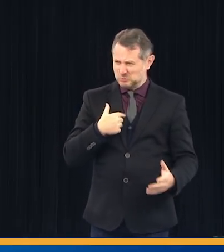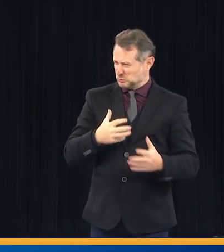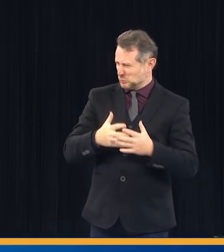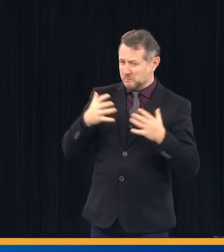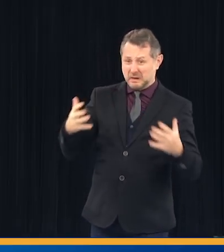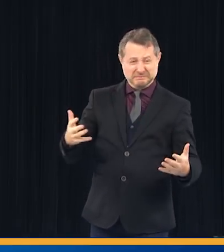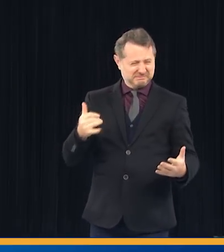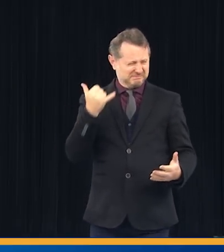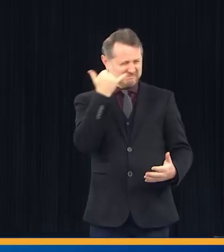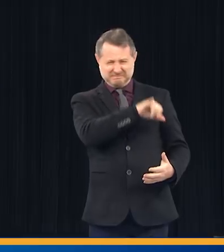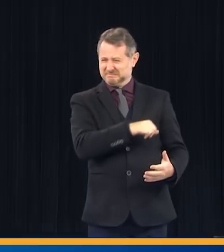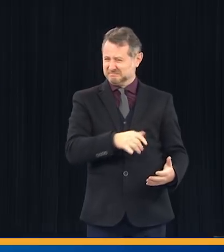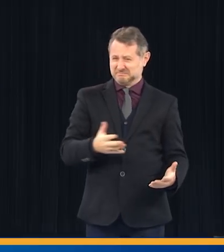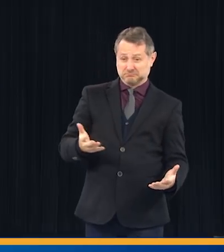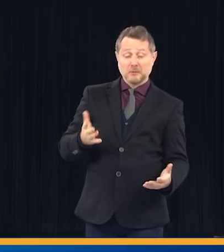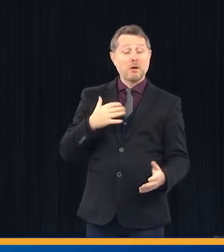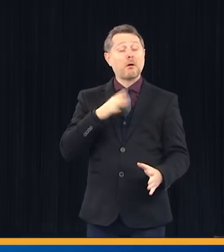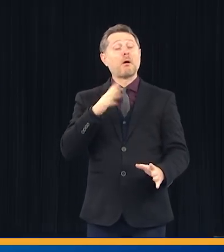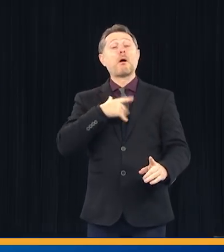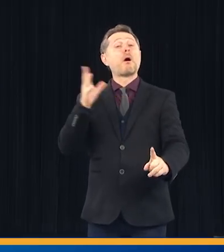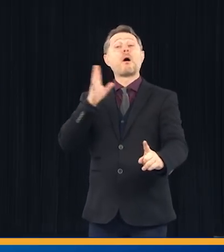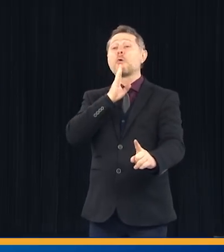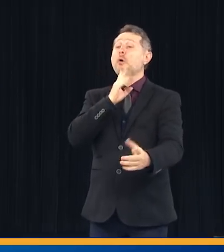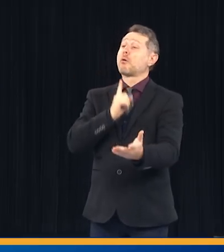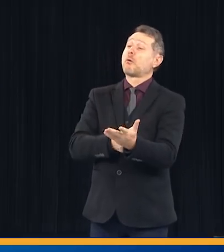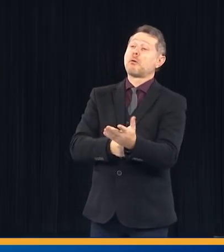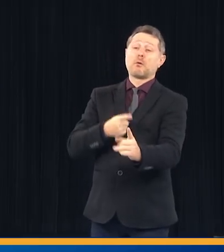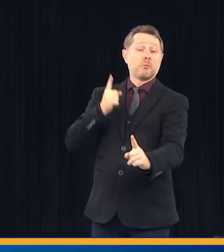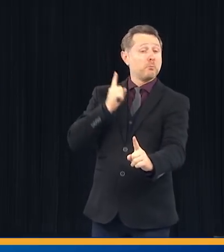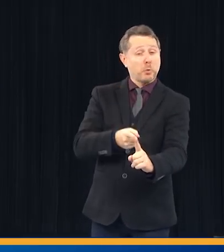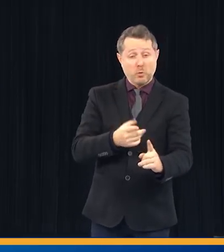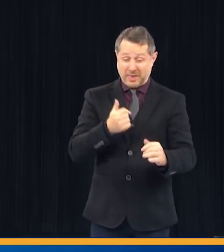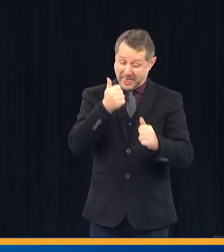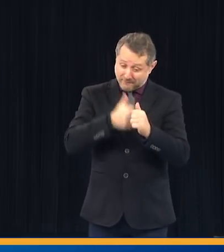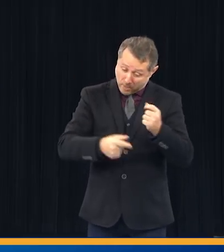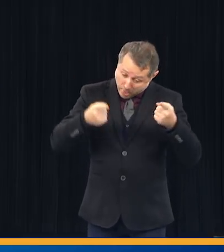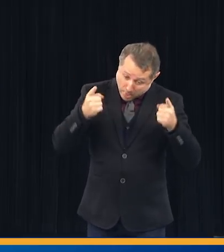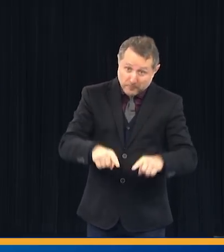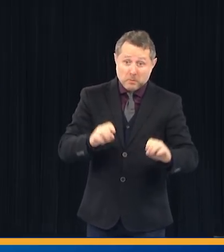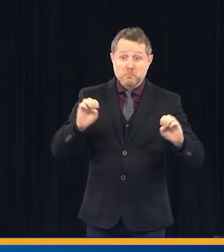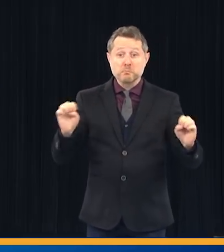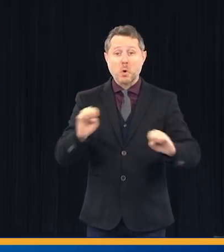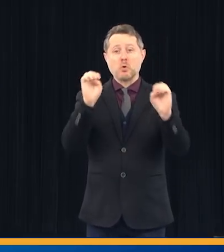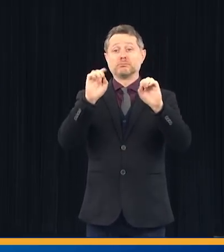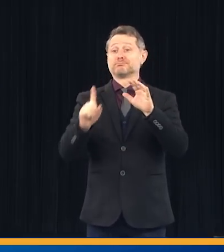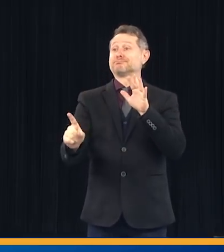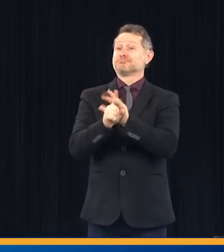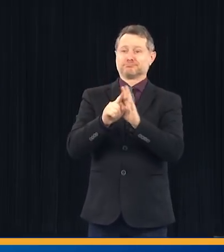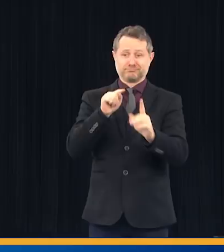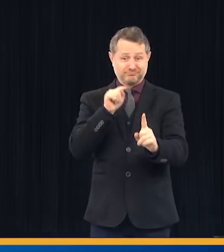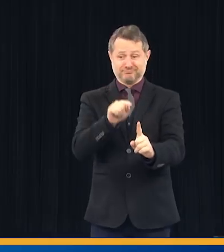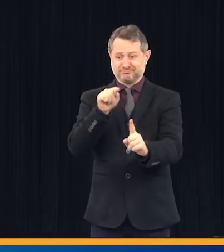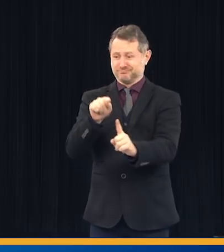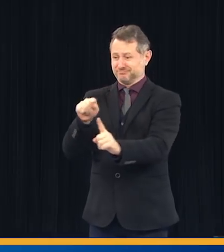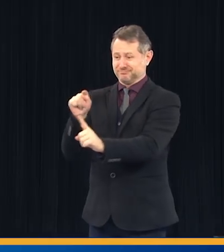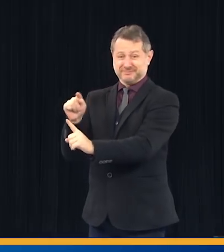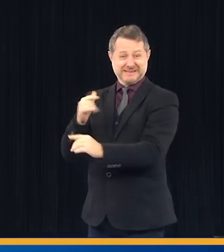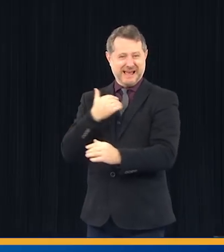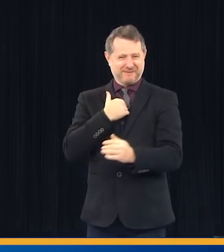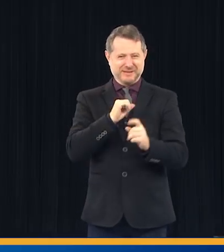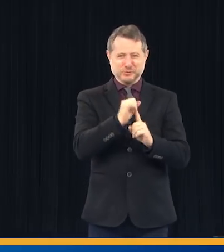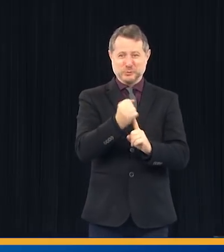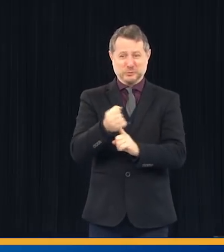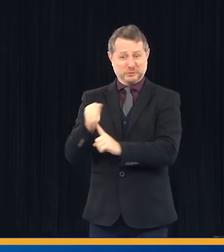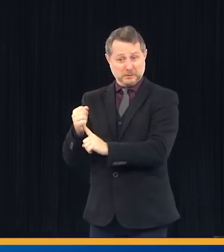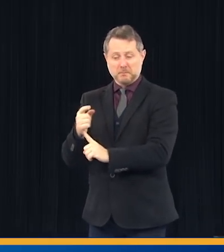a particular circumstance that winds up developing in these situations that really you could